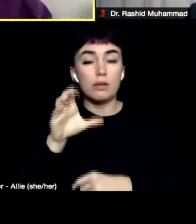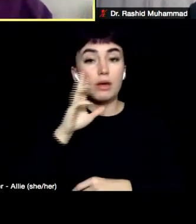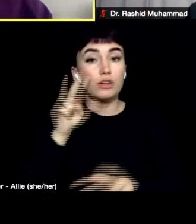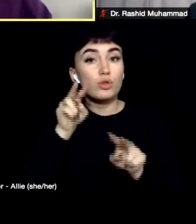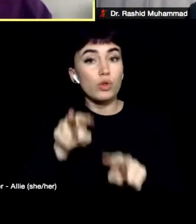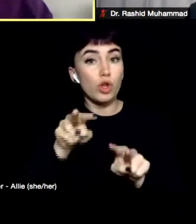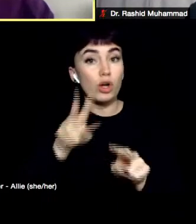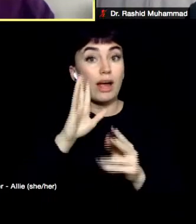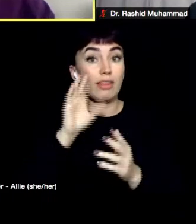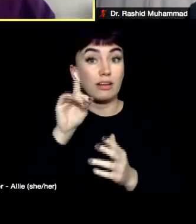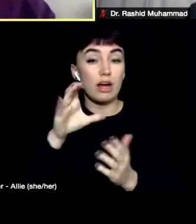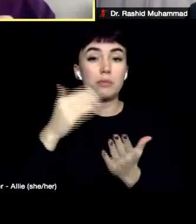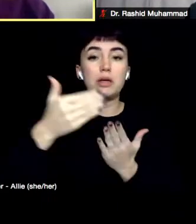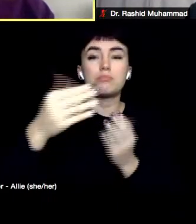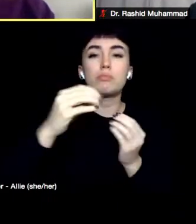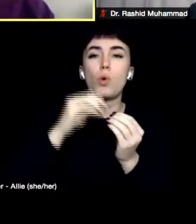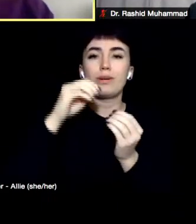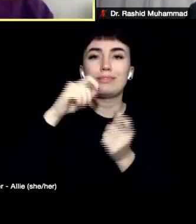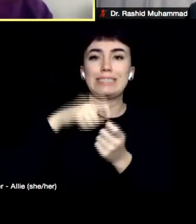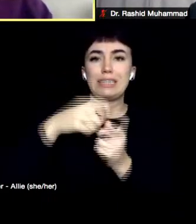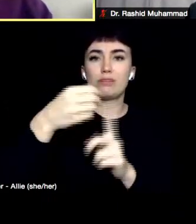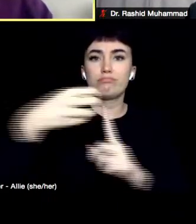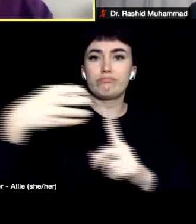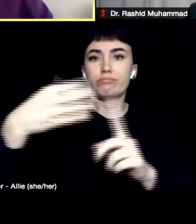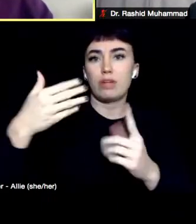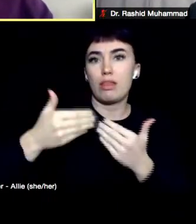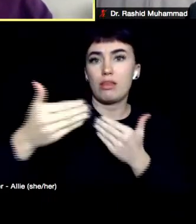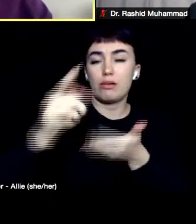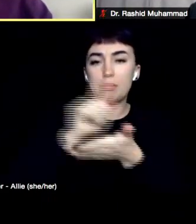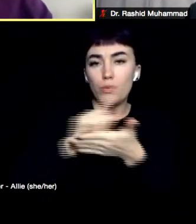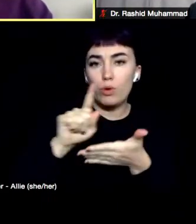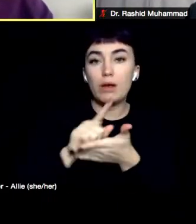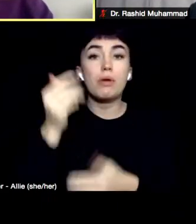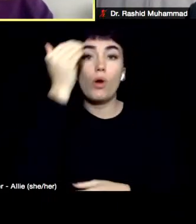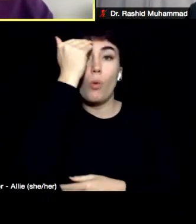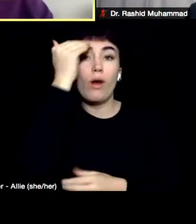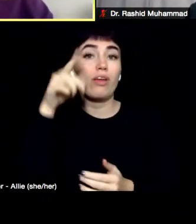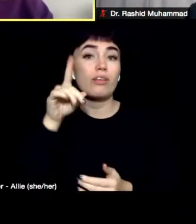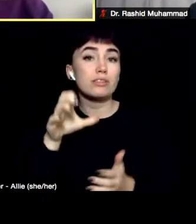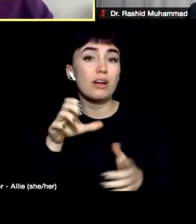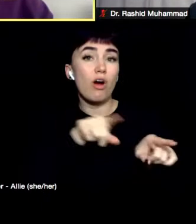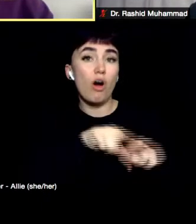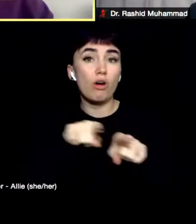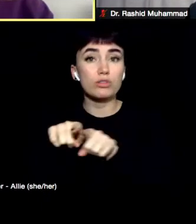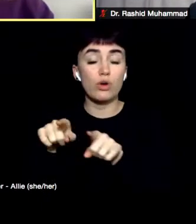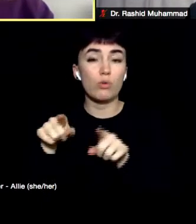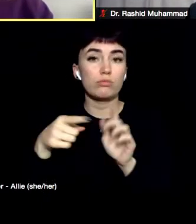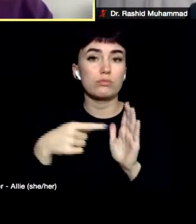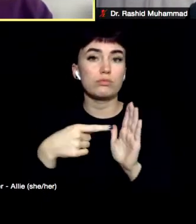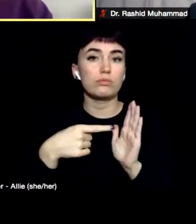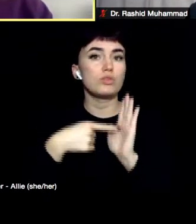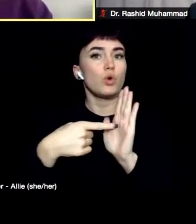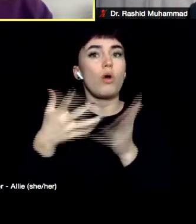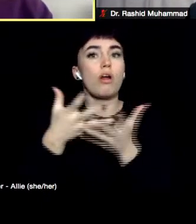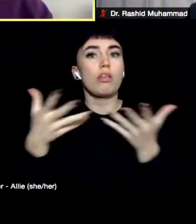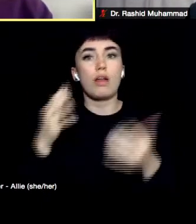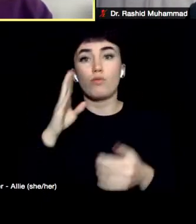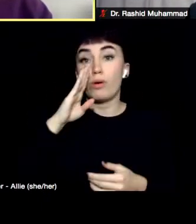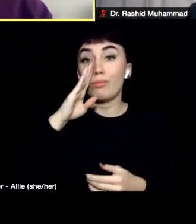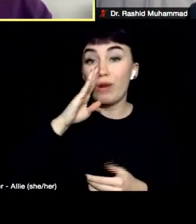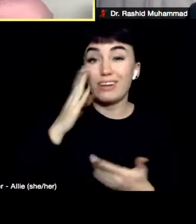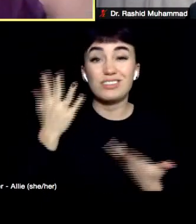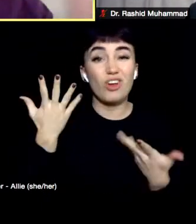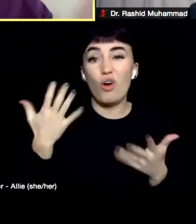coming weeks, please be aware that this document also reflects a lot of what Brighton is